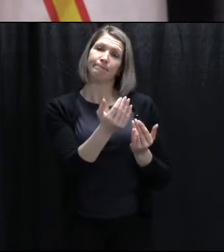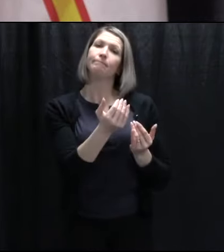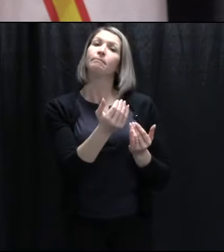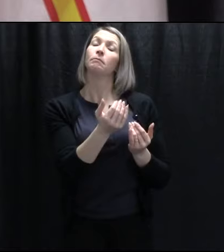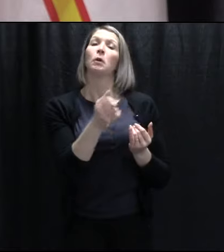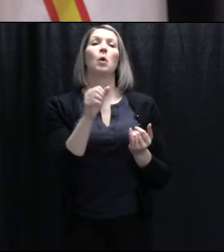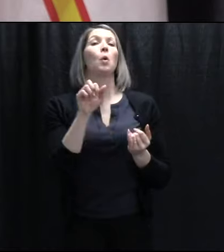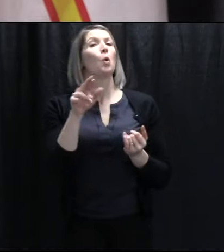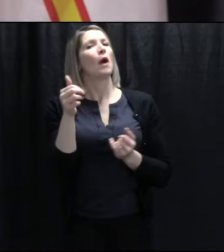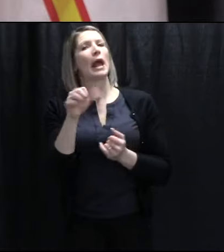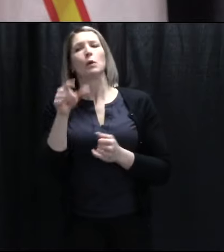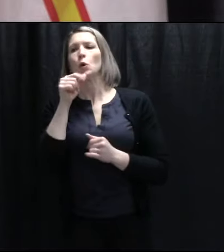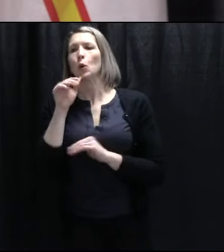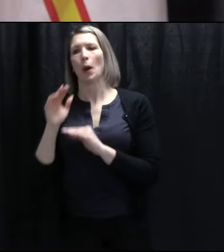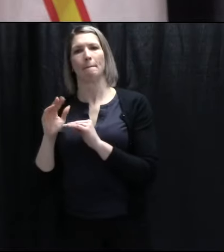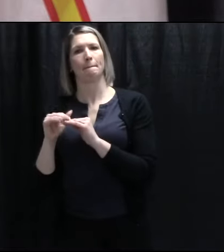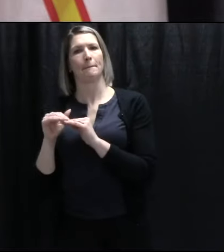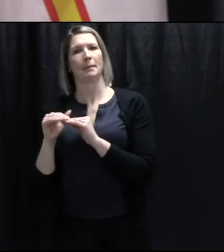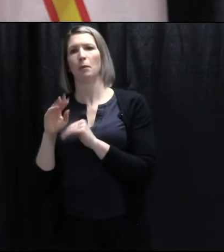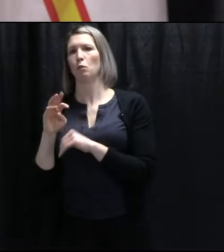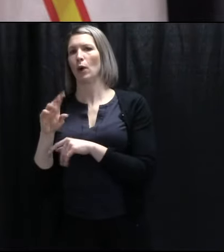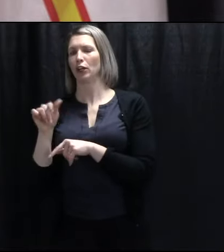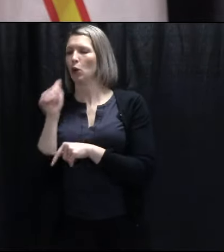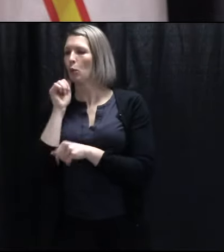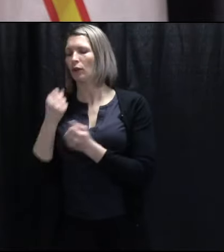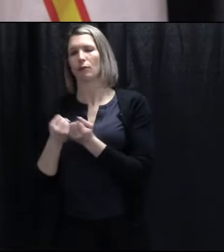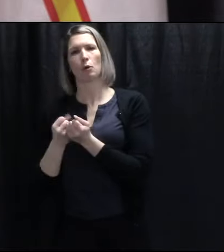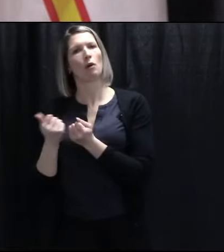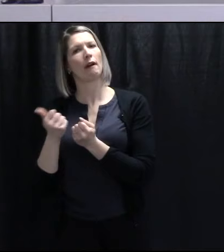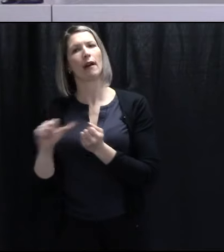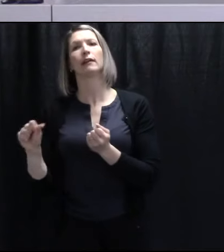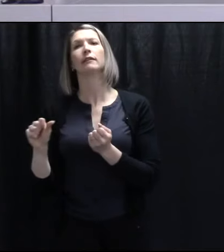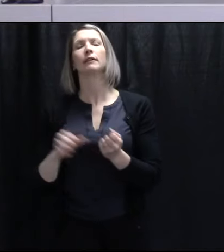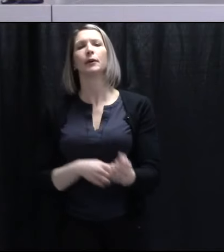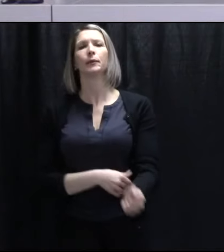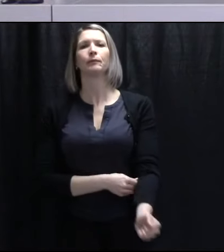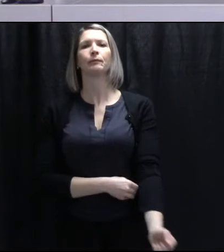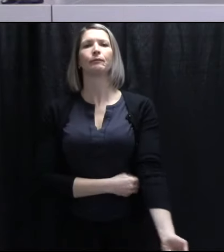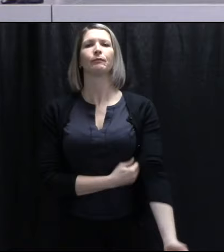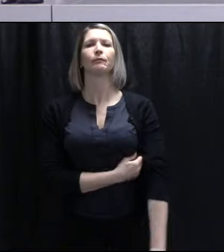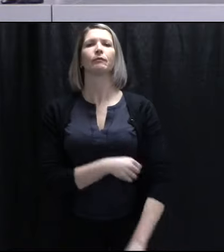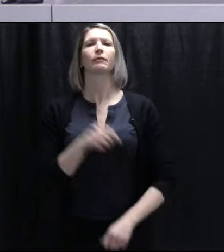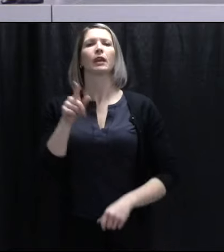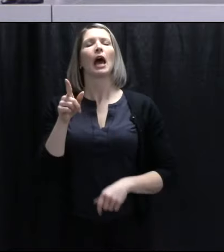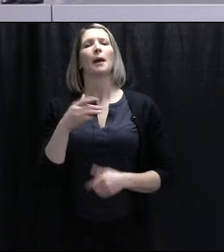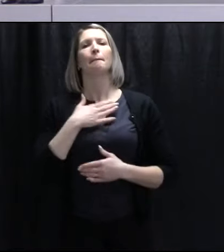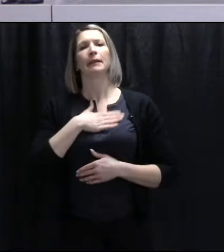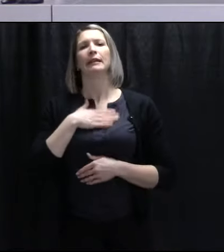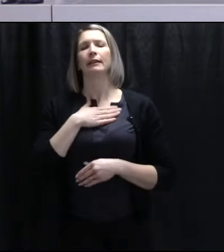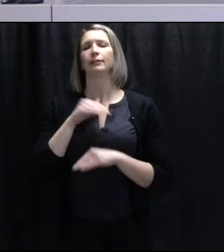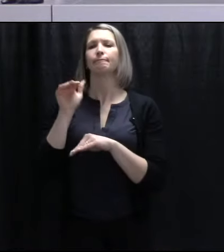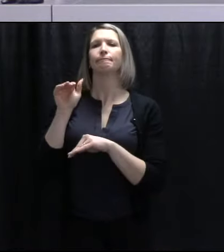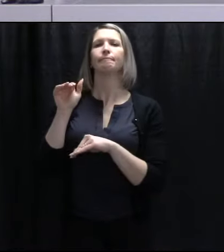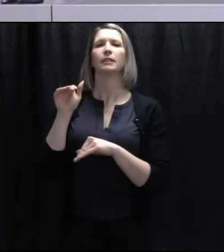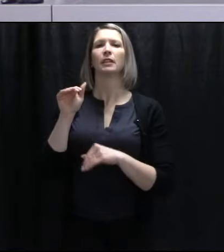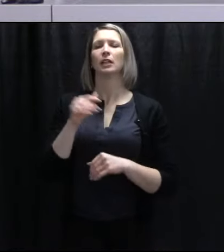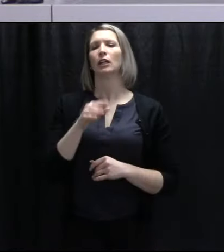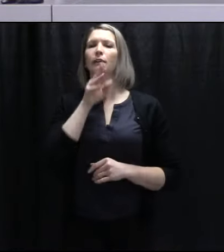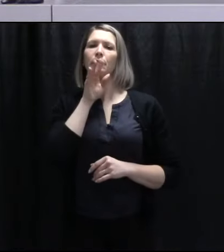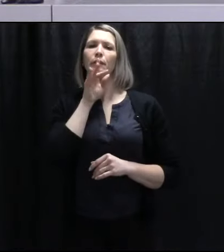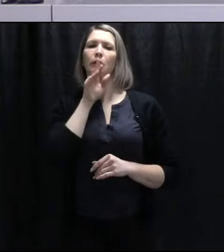in Newfoundland and Labrador. I asked reporters if they could shorten their preamble. I know we have about 15 minutes left, and there are about